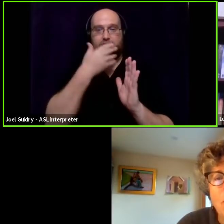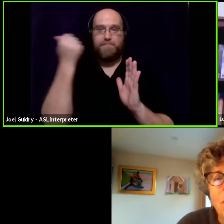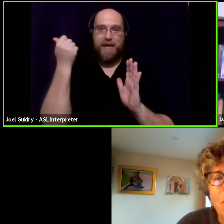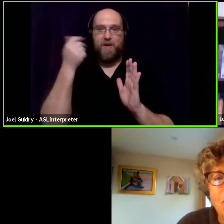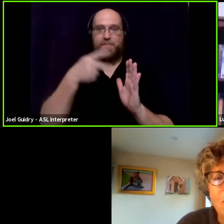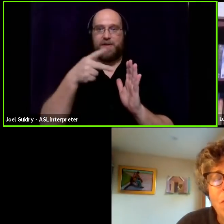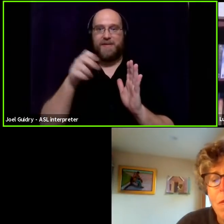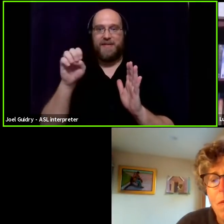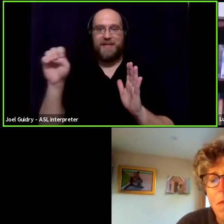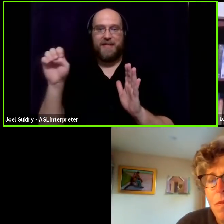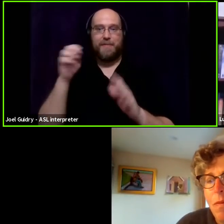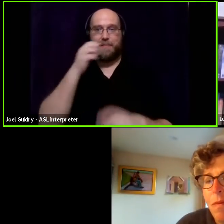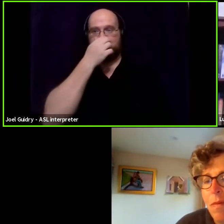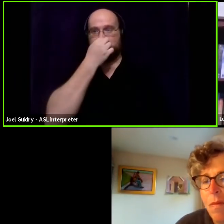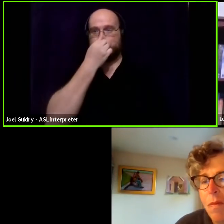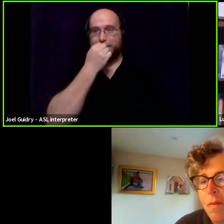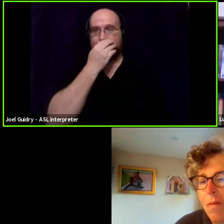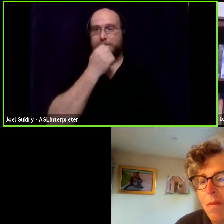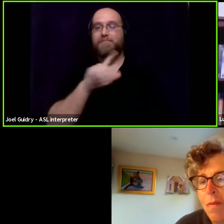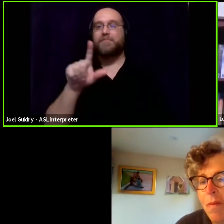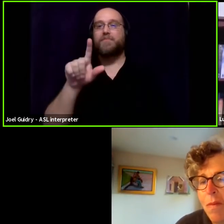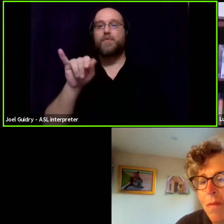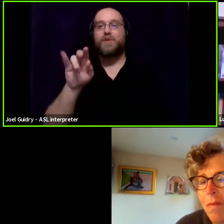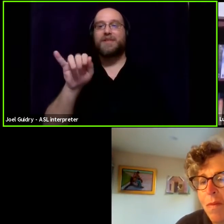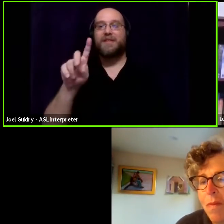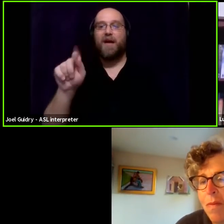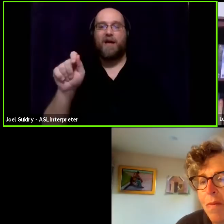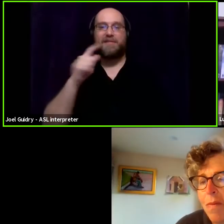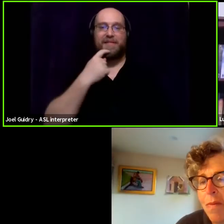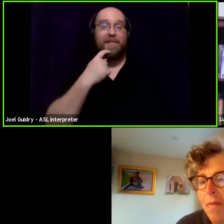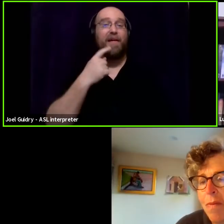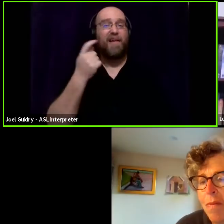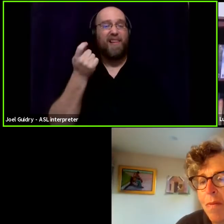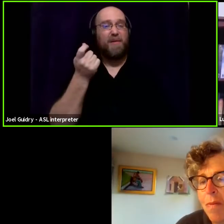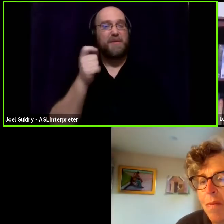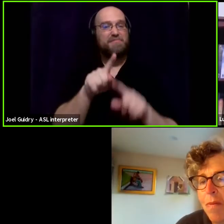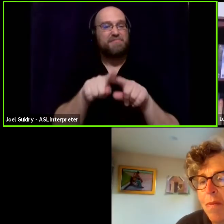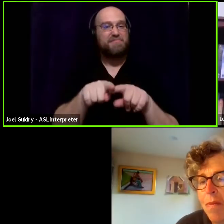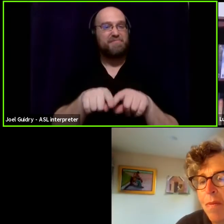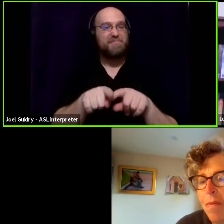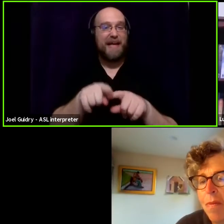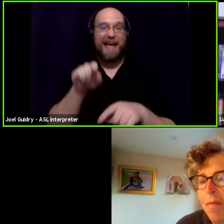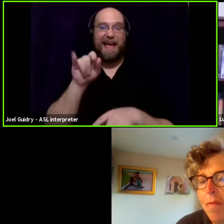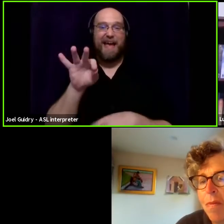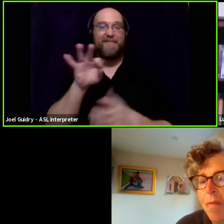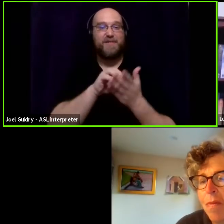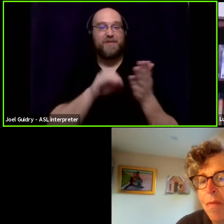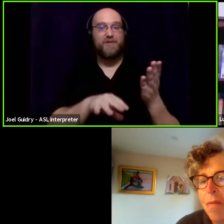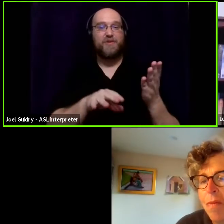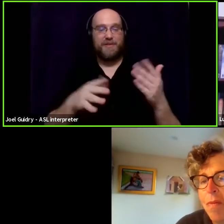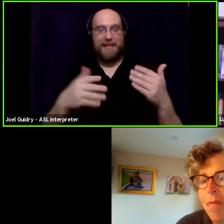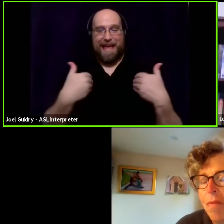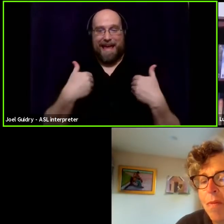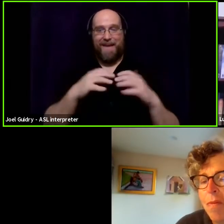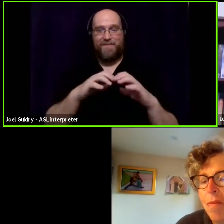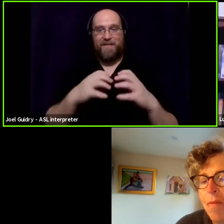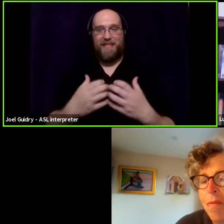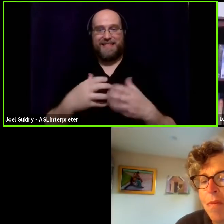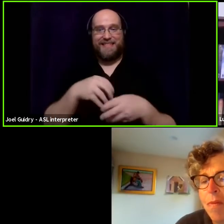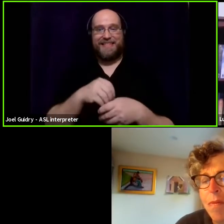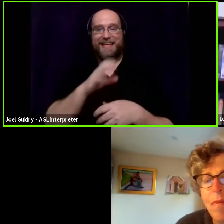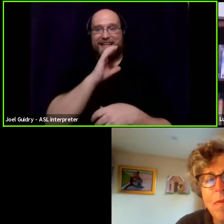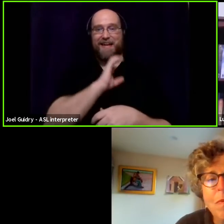So this is a little bit depends. If the students are having their classes in the cafeteria and